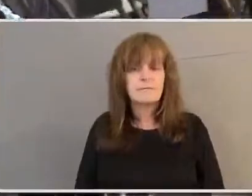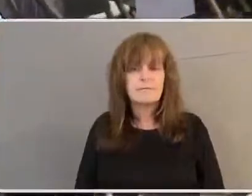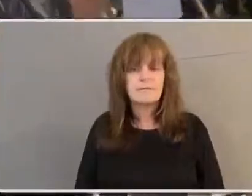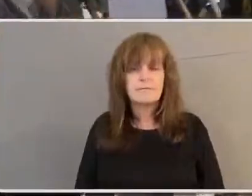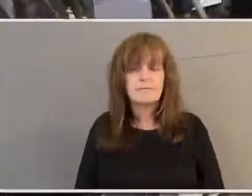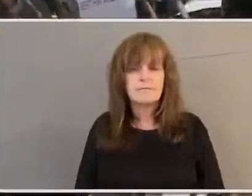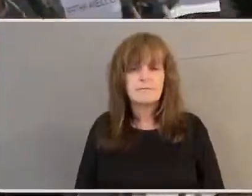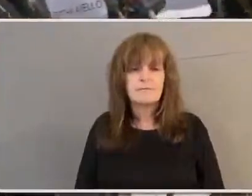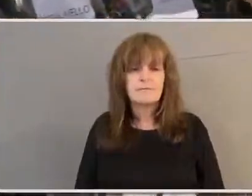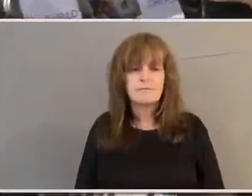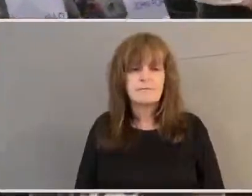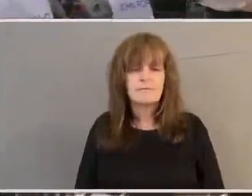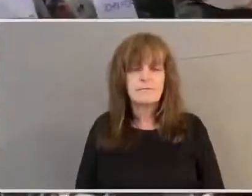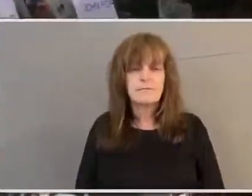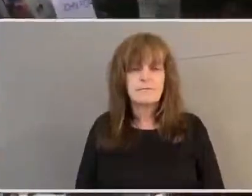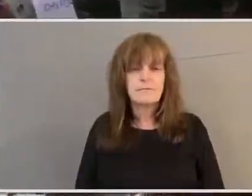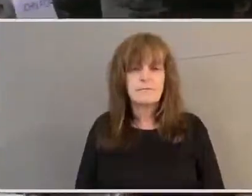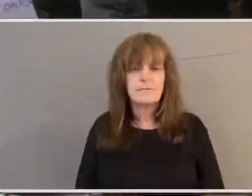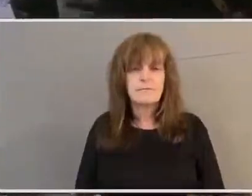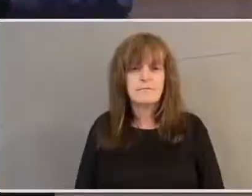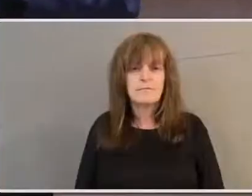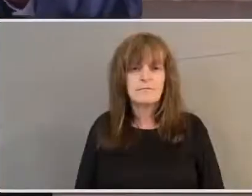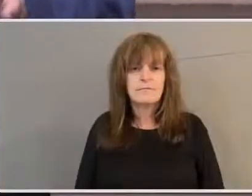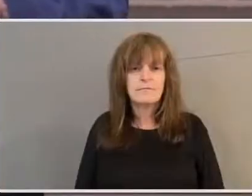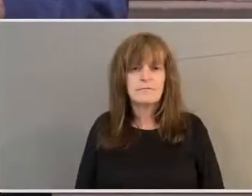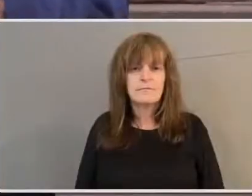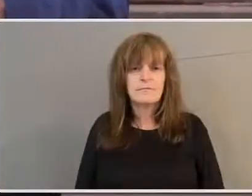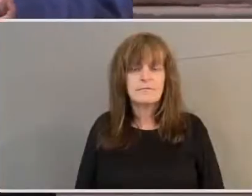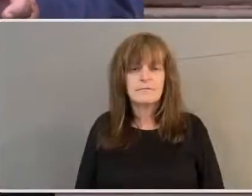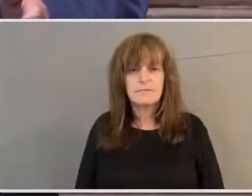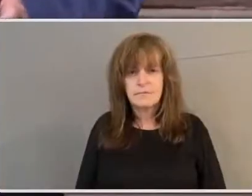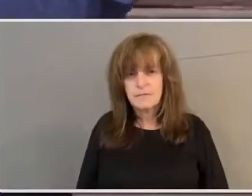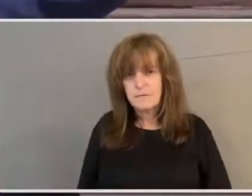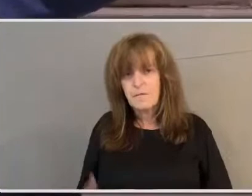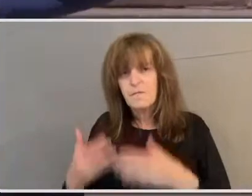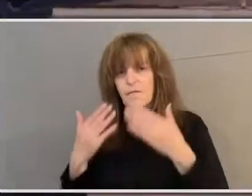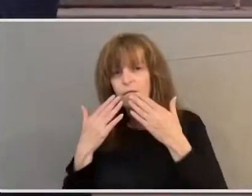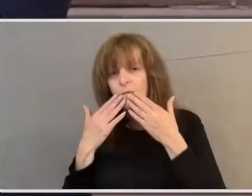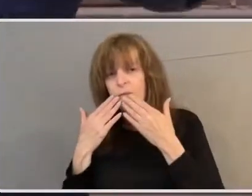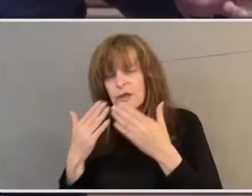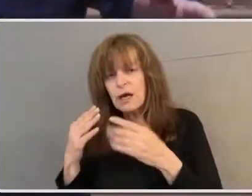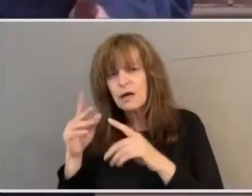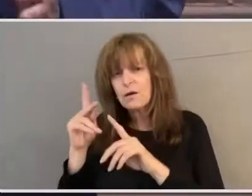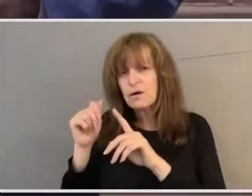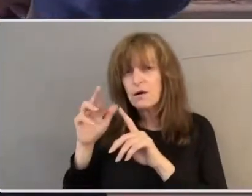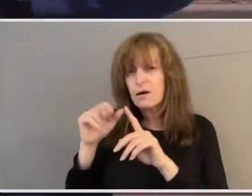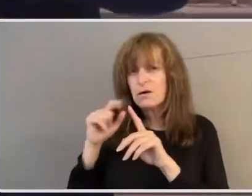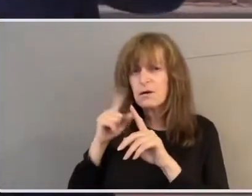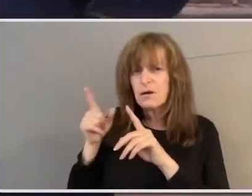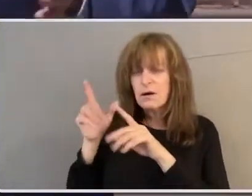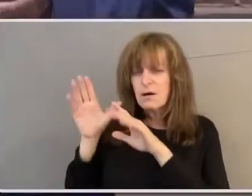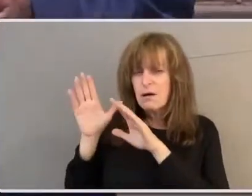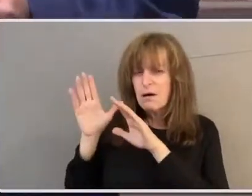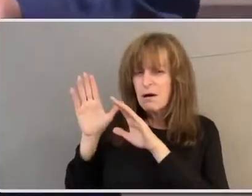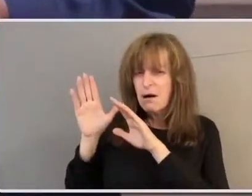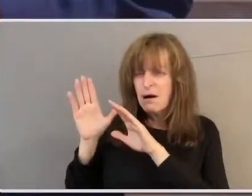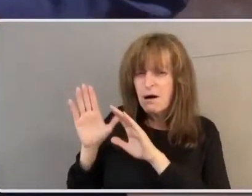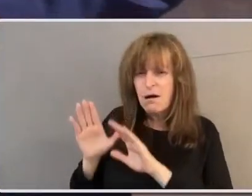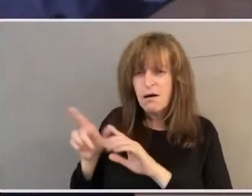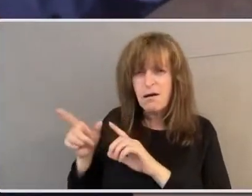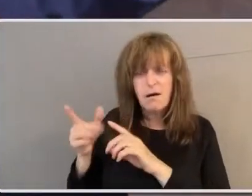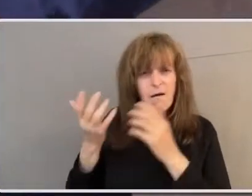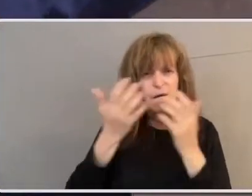I just want to thank Kara as well. She's an absolutely incredible person. She organizes all this day in and day out, every event.